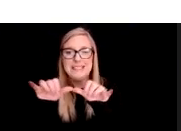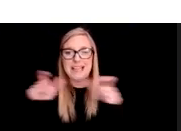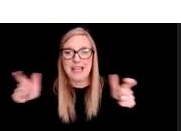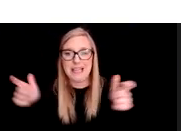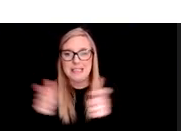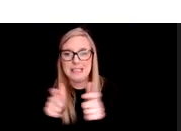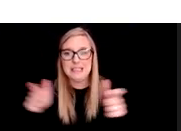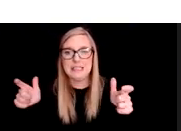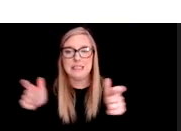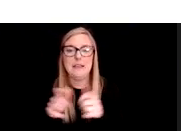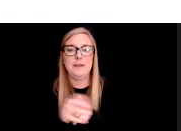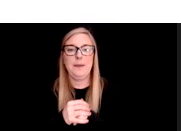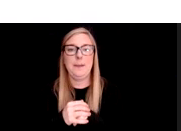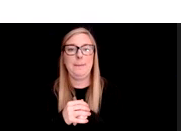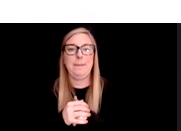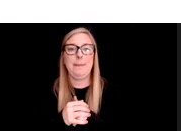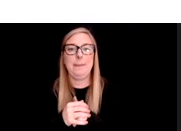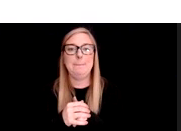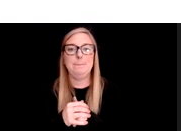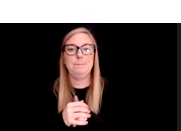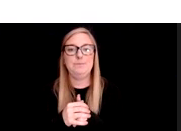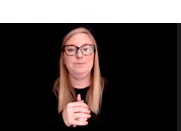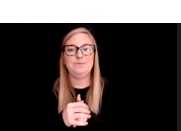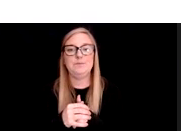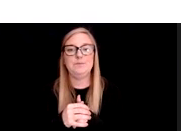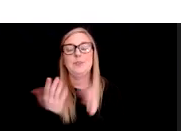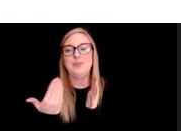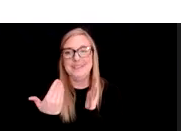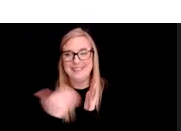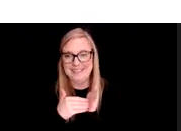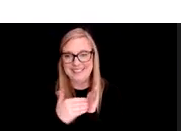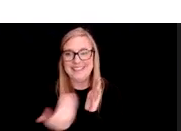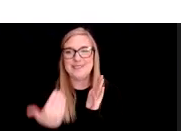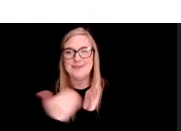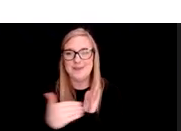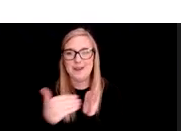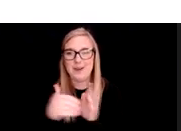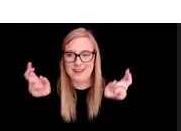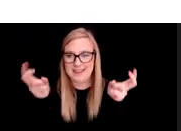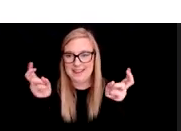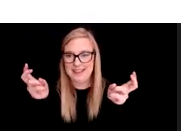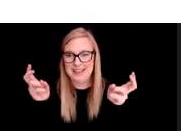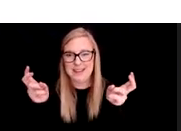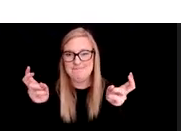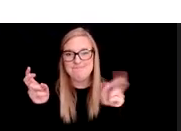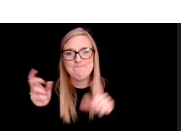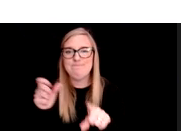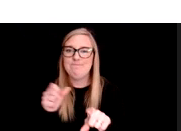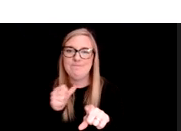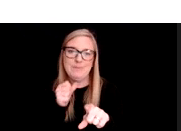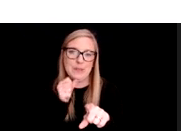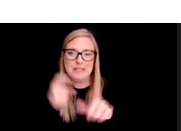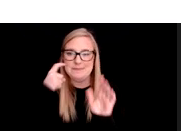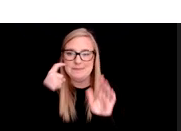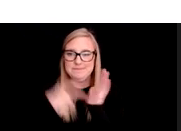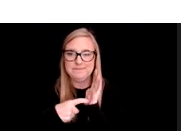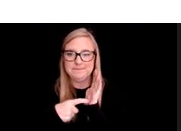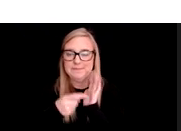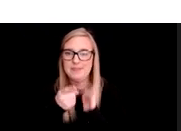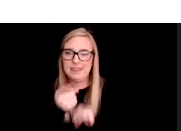widths. So again, as a recurring theme, we did not pick up on this